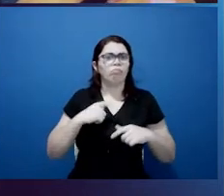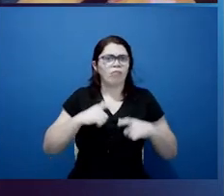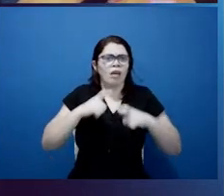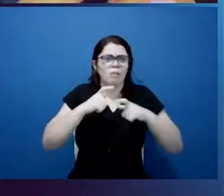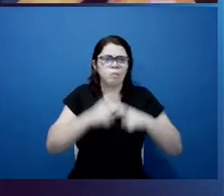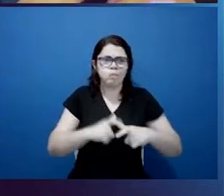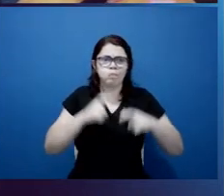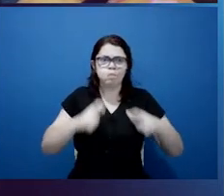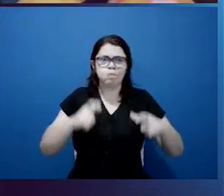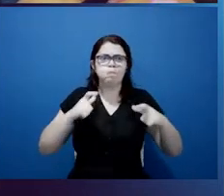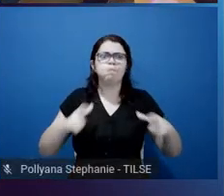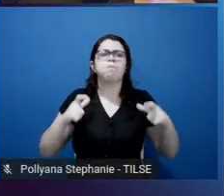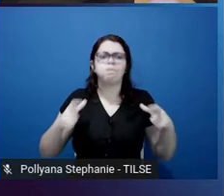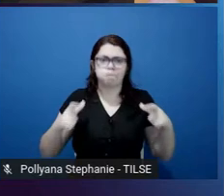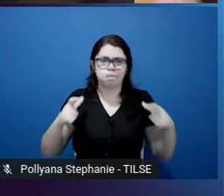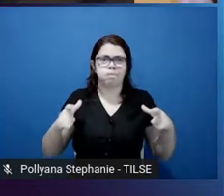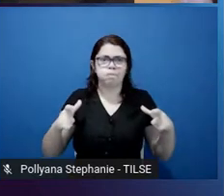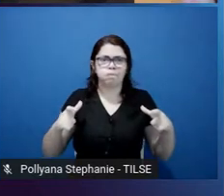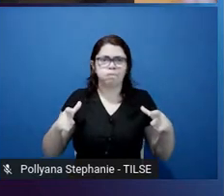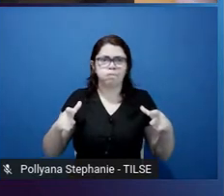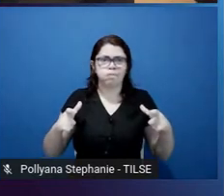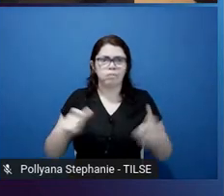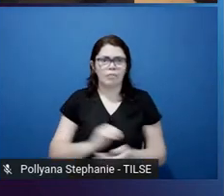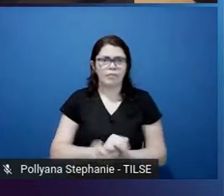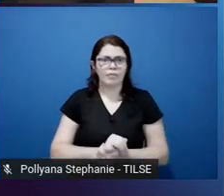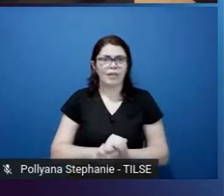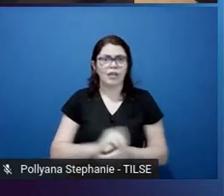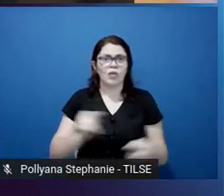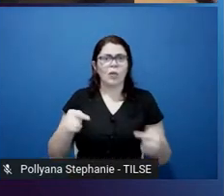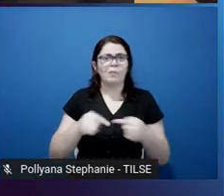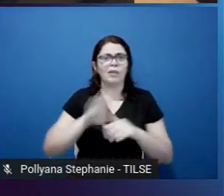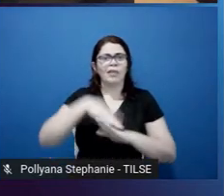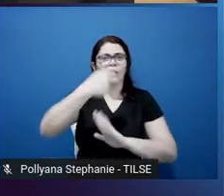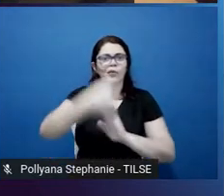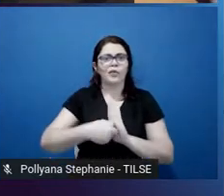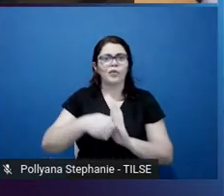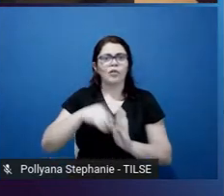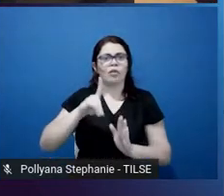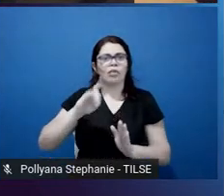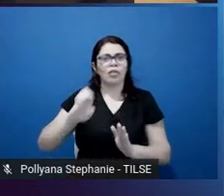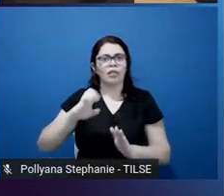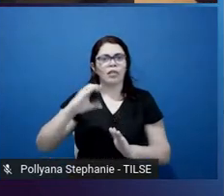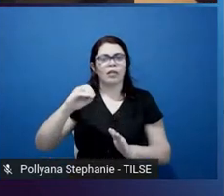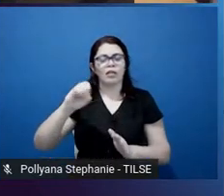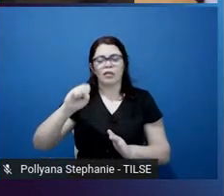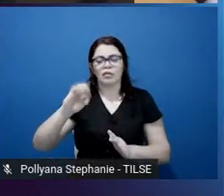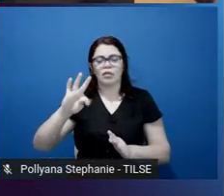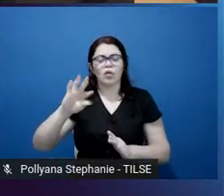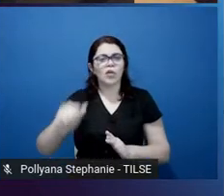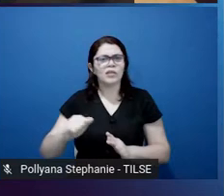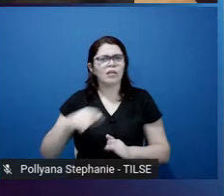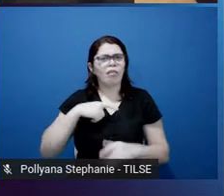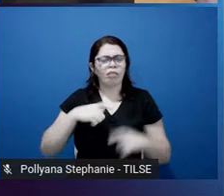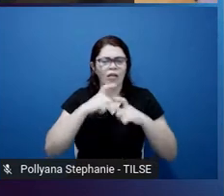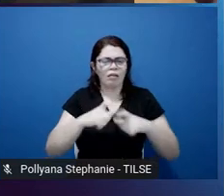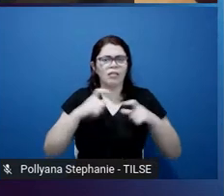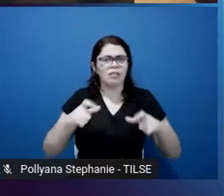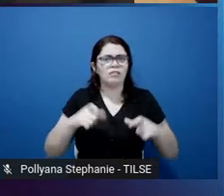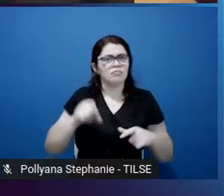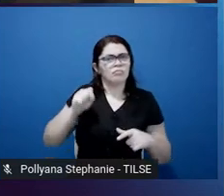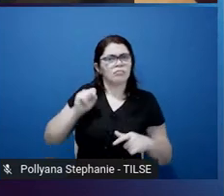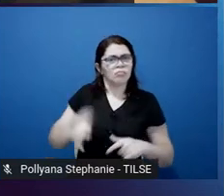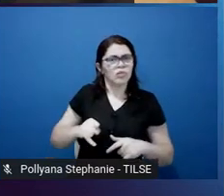De Costa this year talking about this, and I quote, linguistic racism is amplified when a speaker